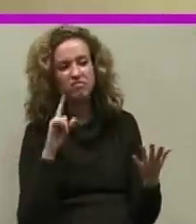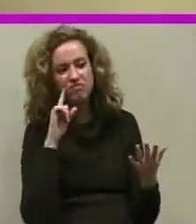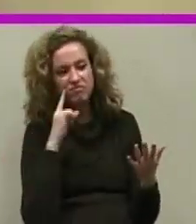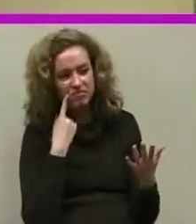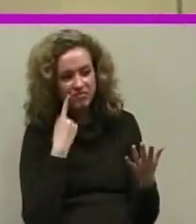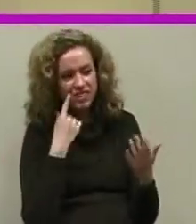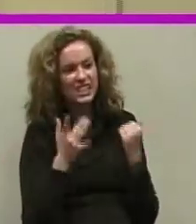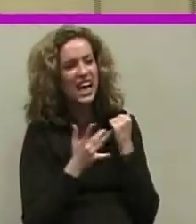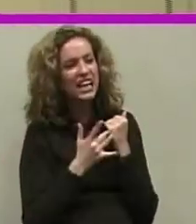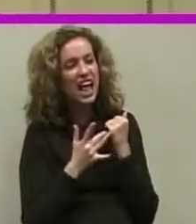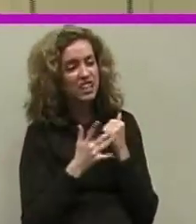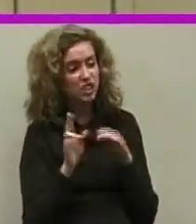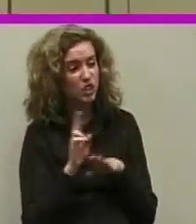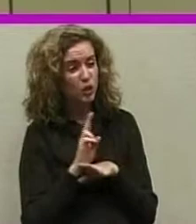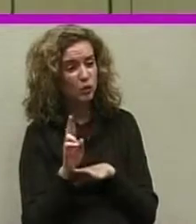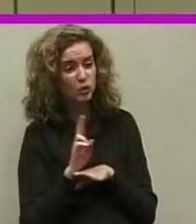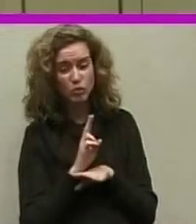technology used?